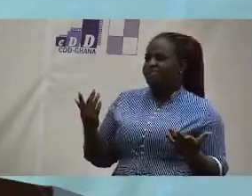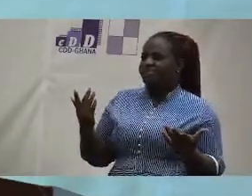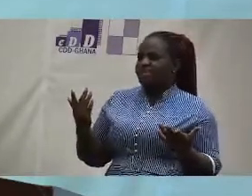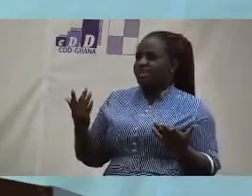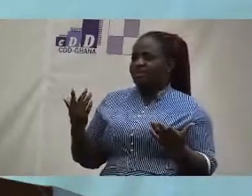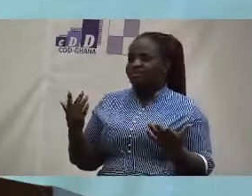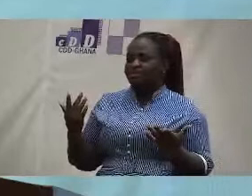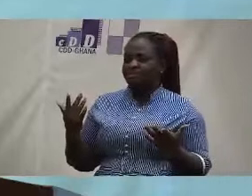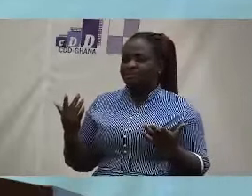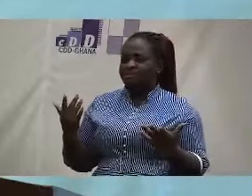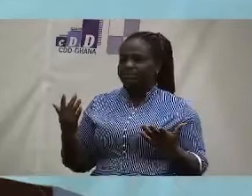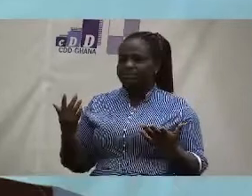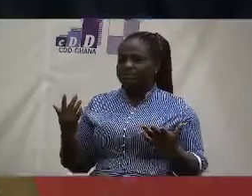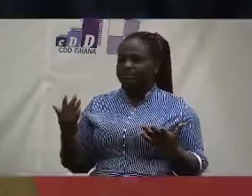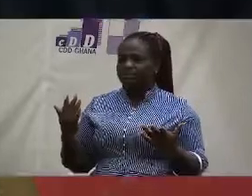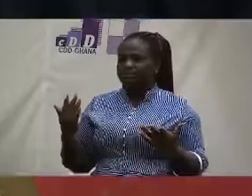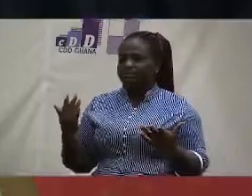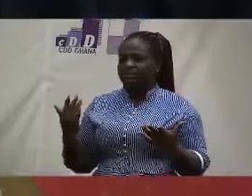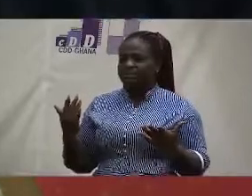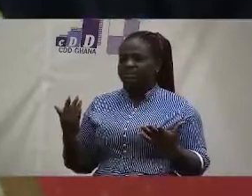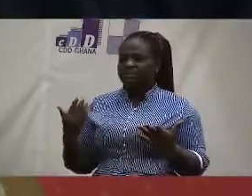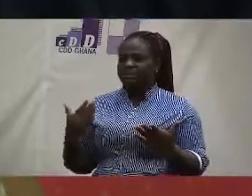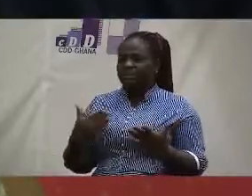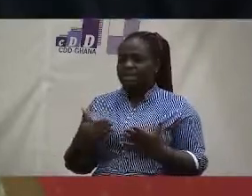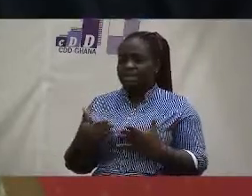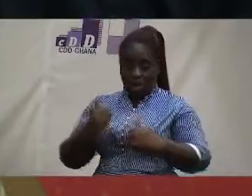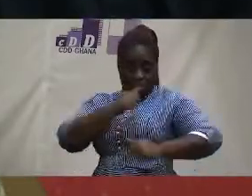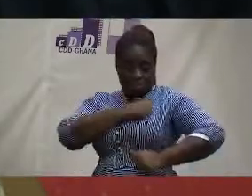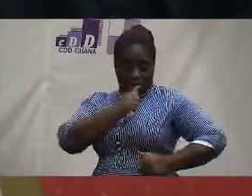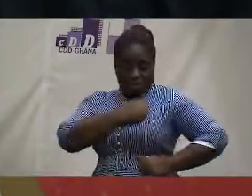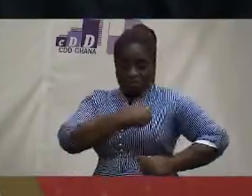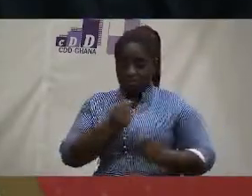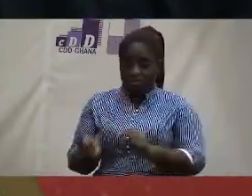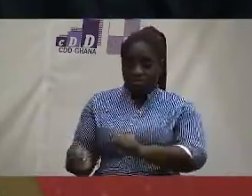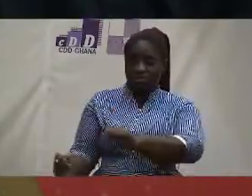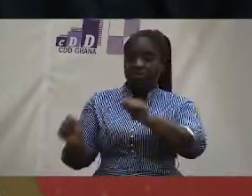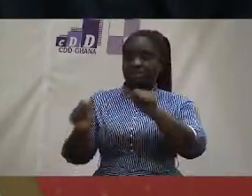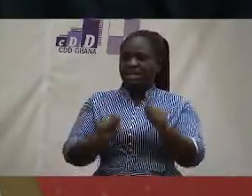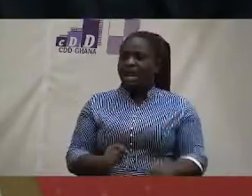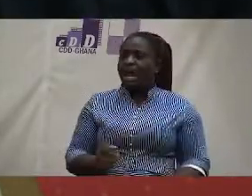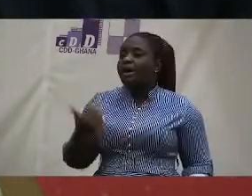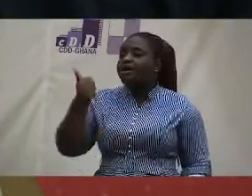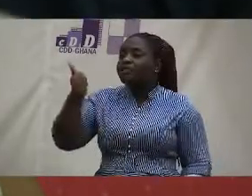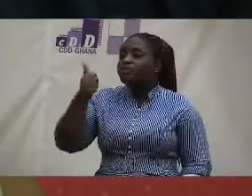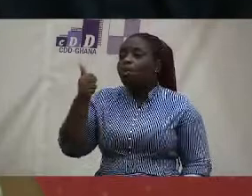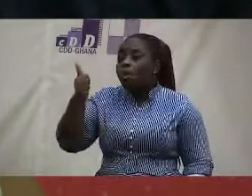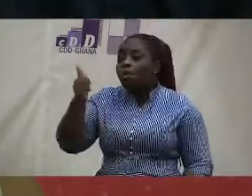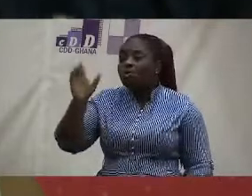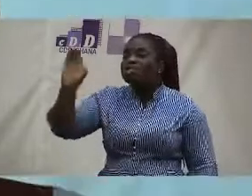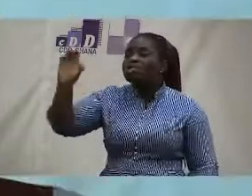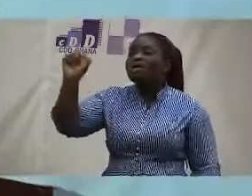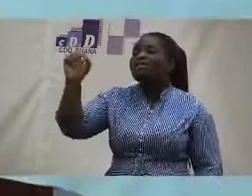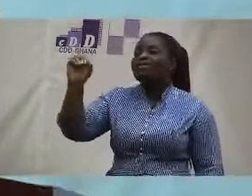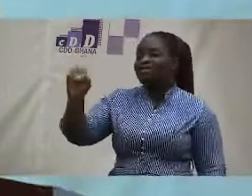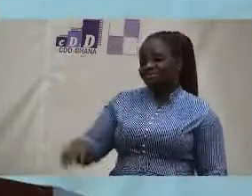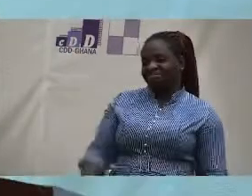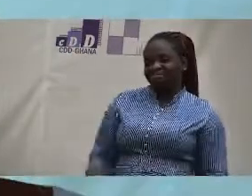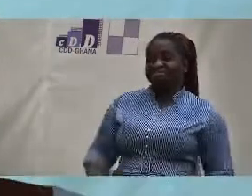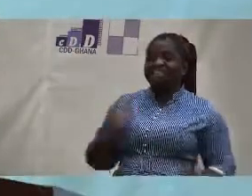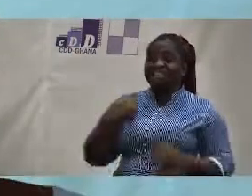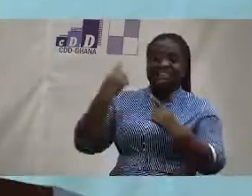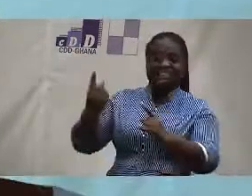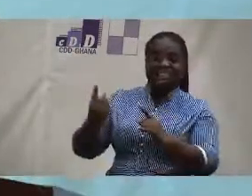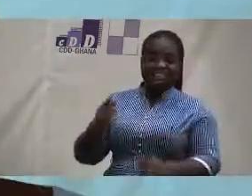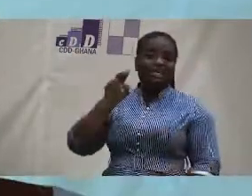led MSP Howe led military transition, he had his own civil society. And since President